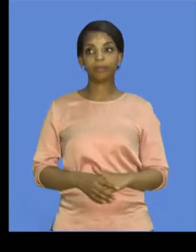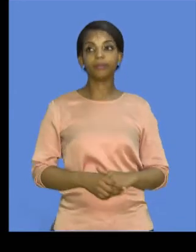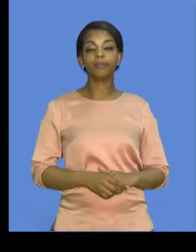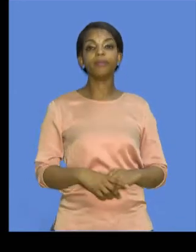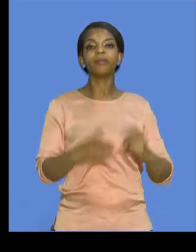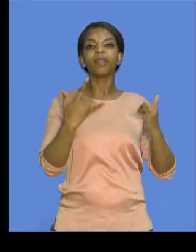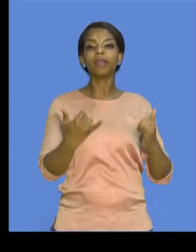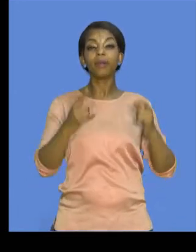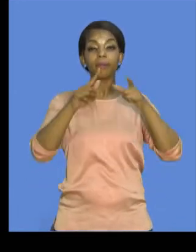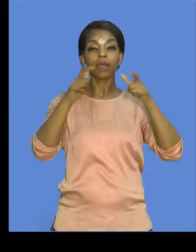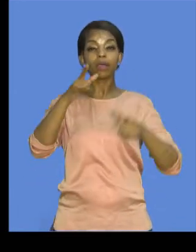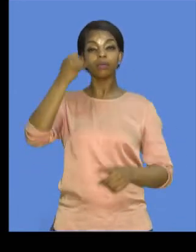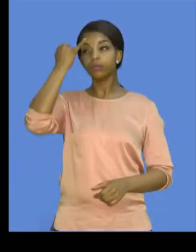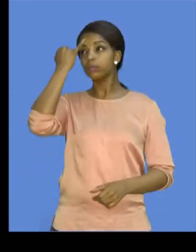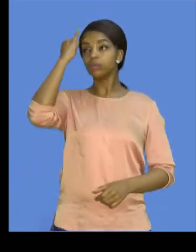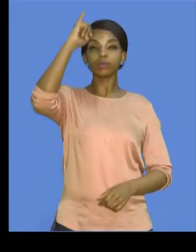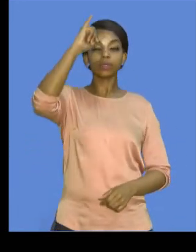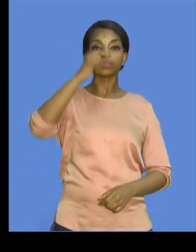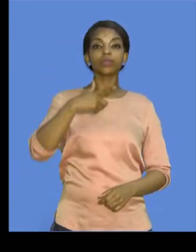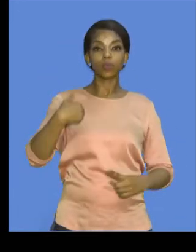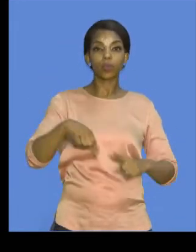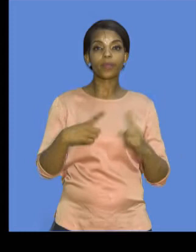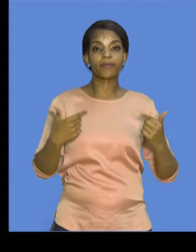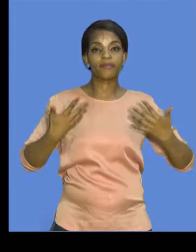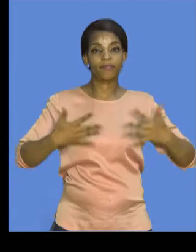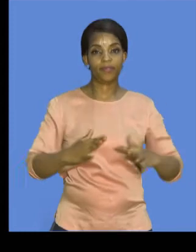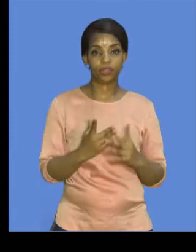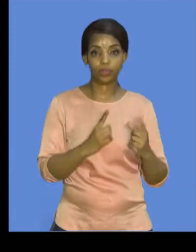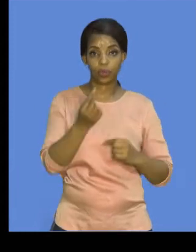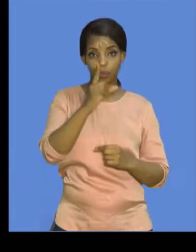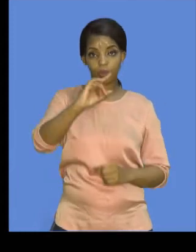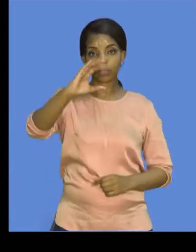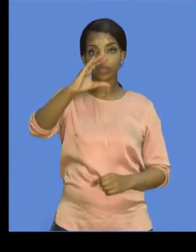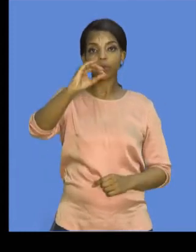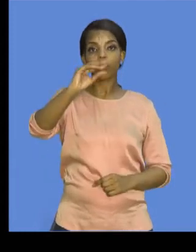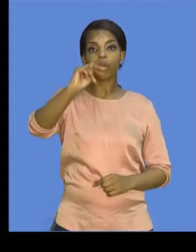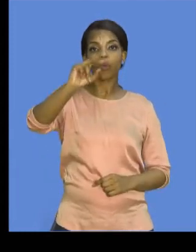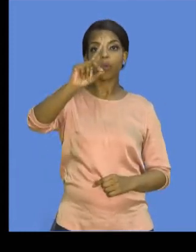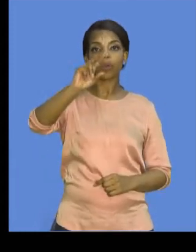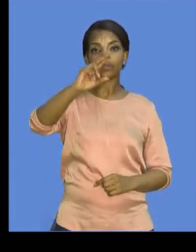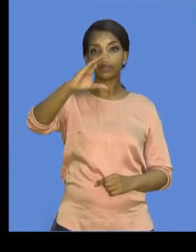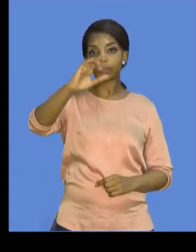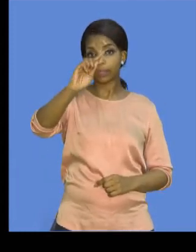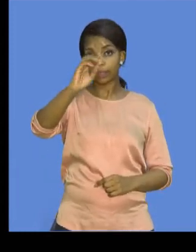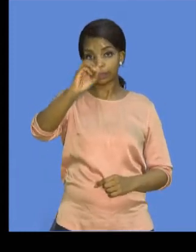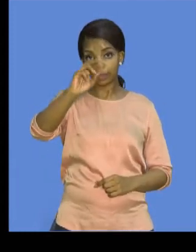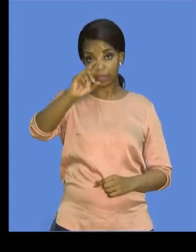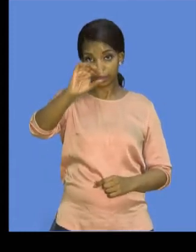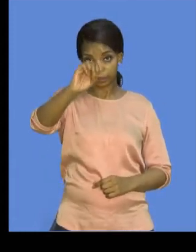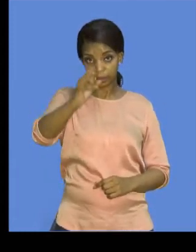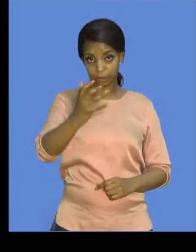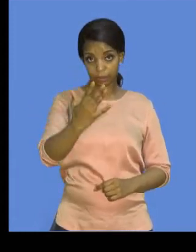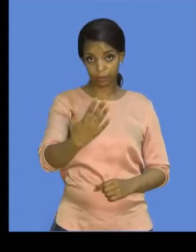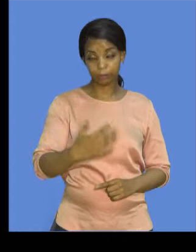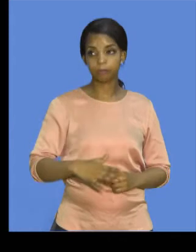far as the big idea, we've managed to look at conductors as materials that transfer charge, that